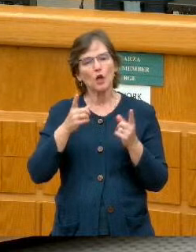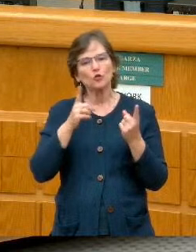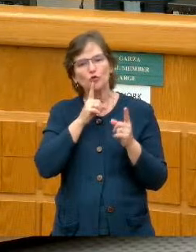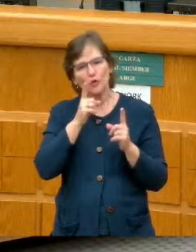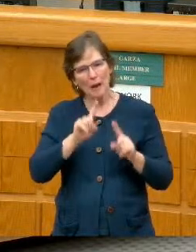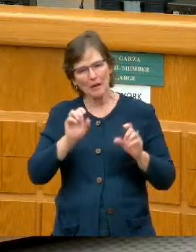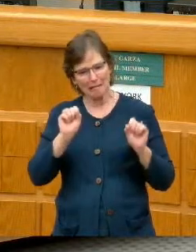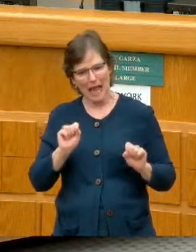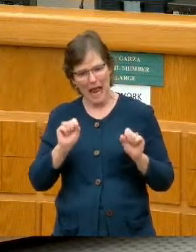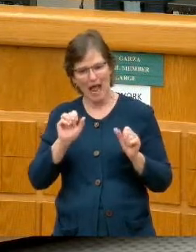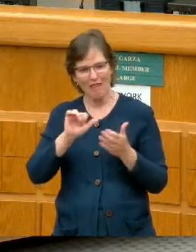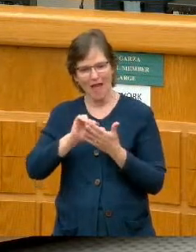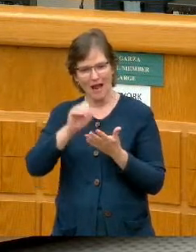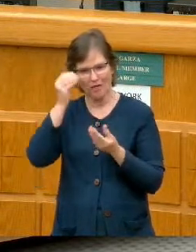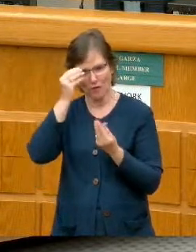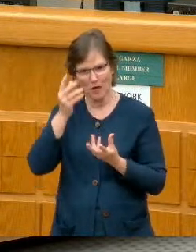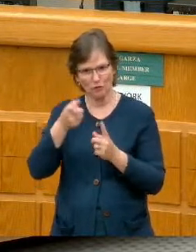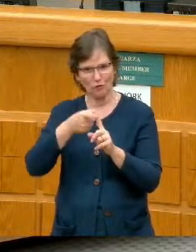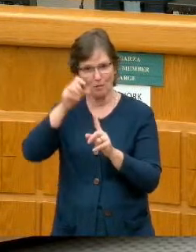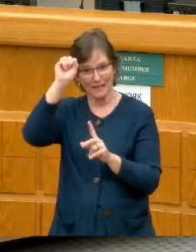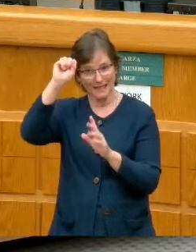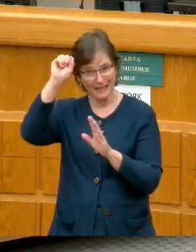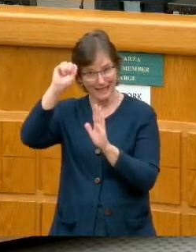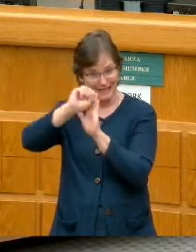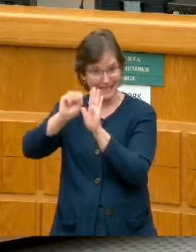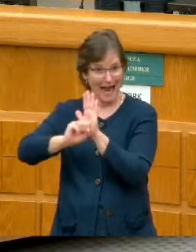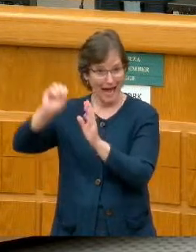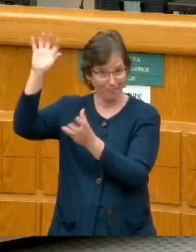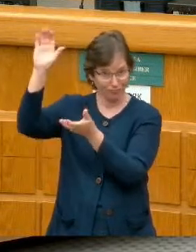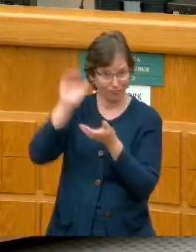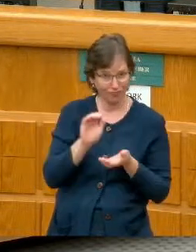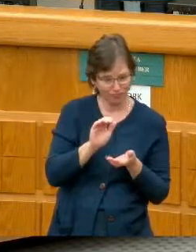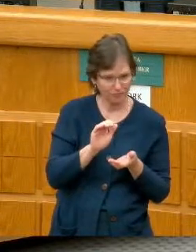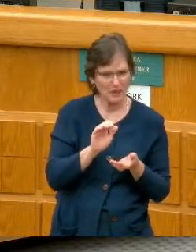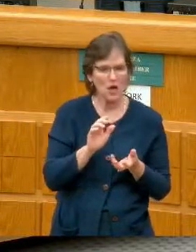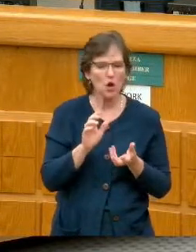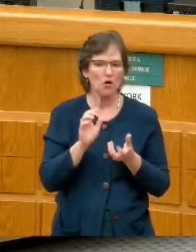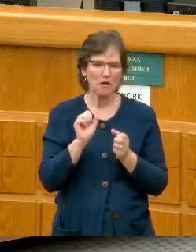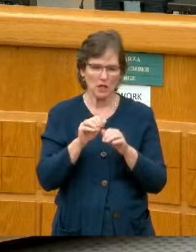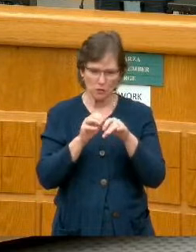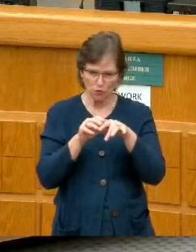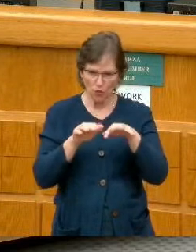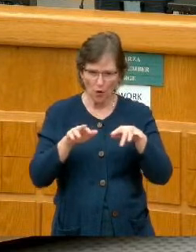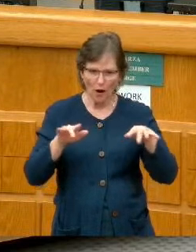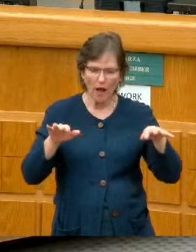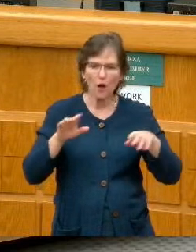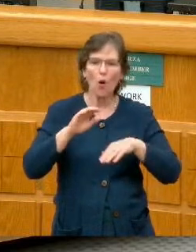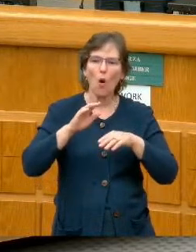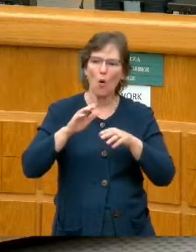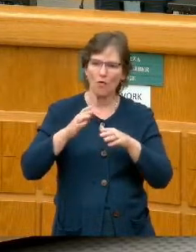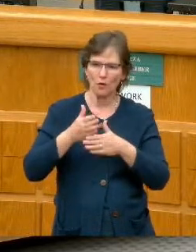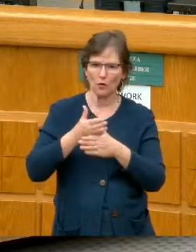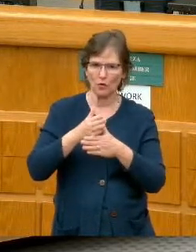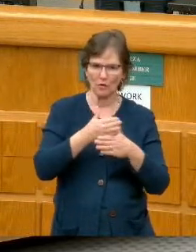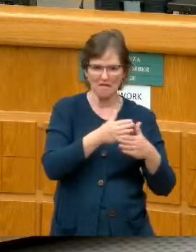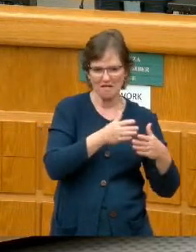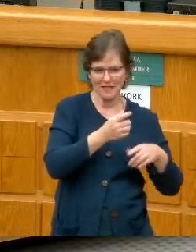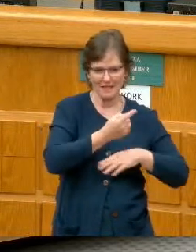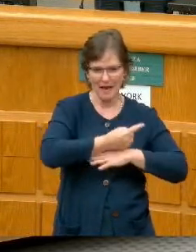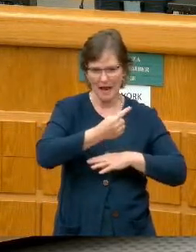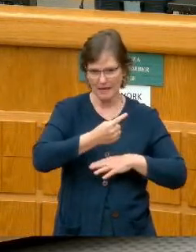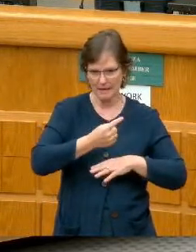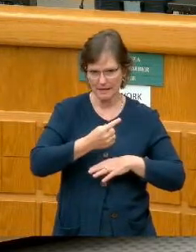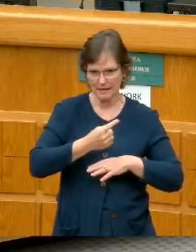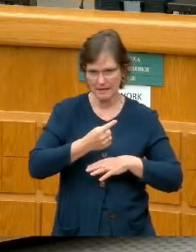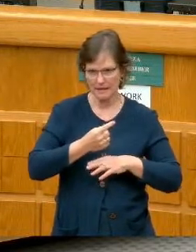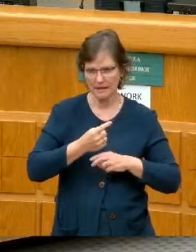data backlog drops where we then backlog them. So today we got an additional 6 backlog